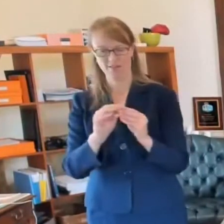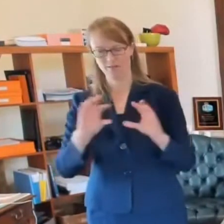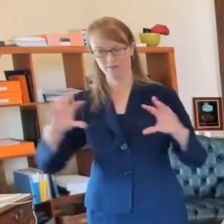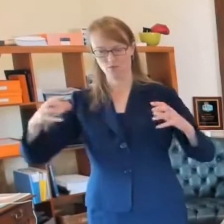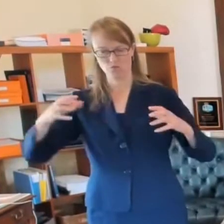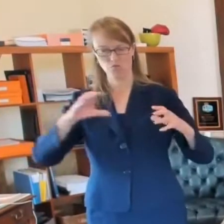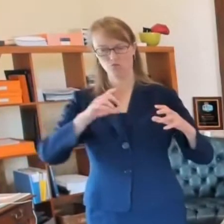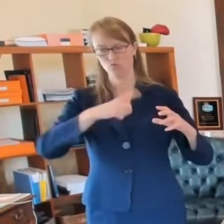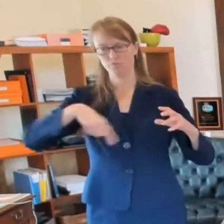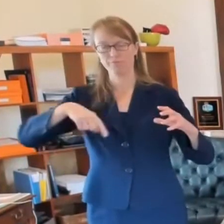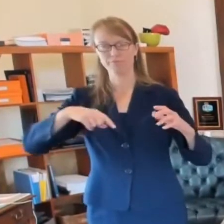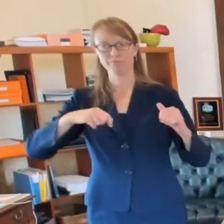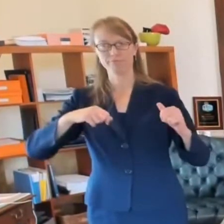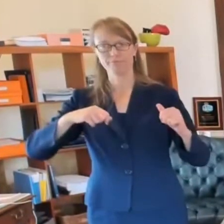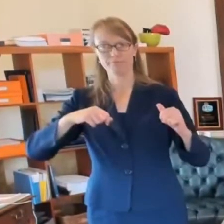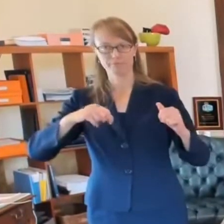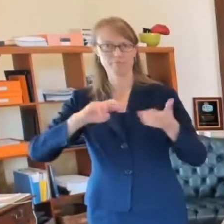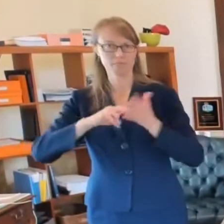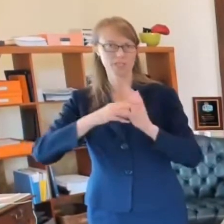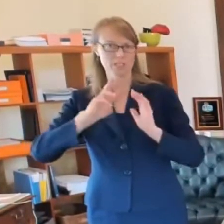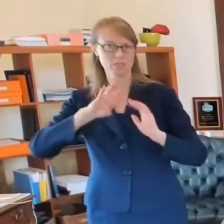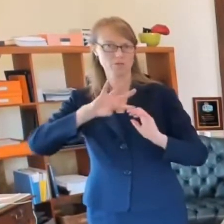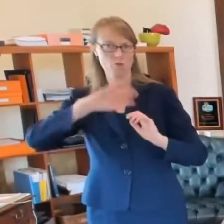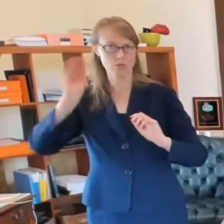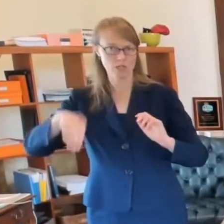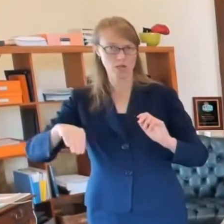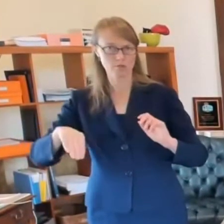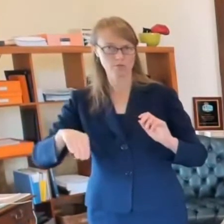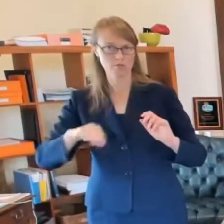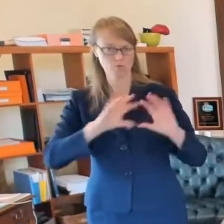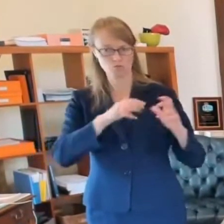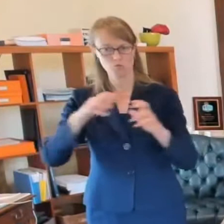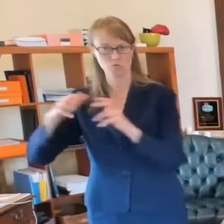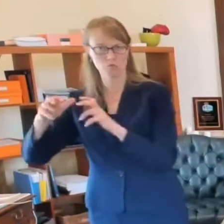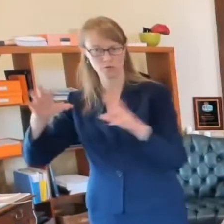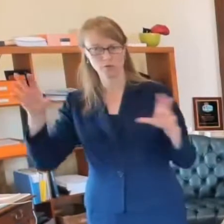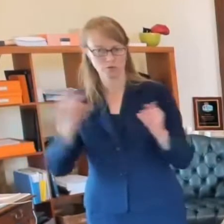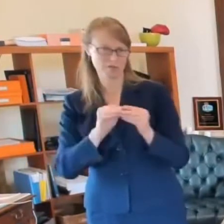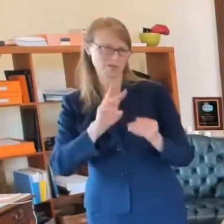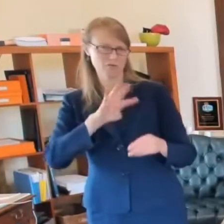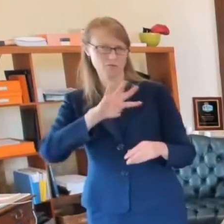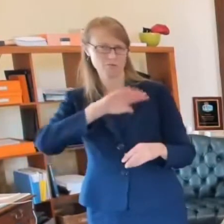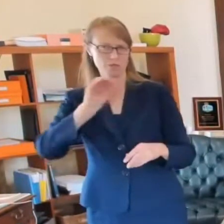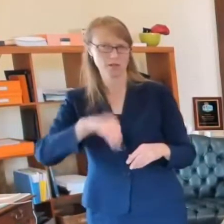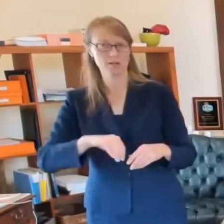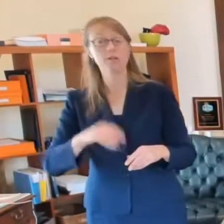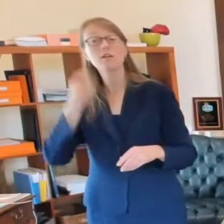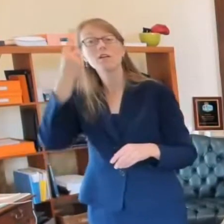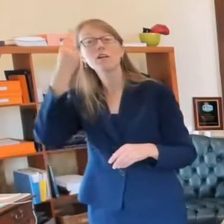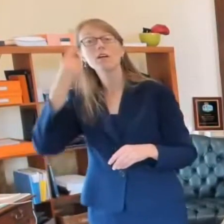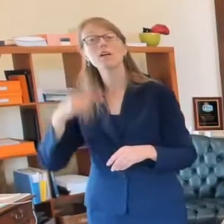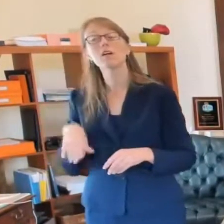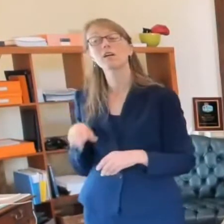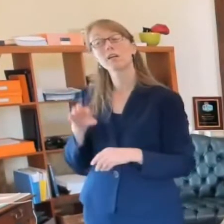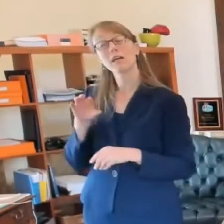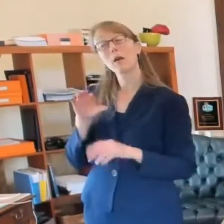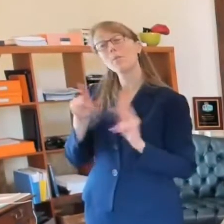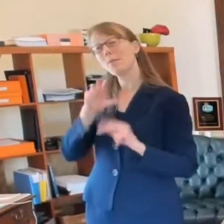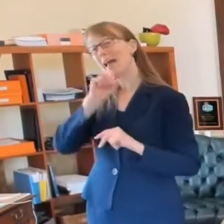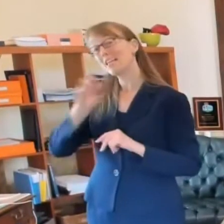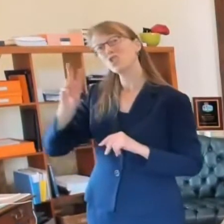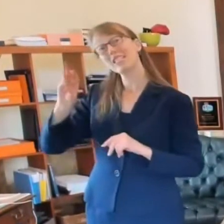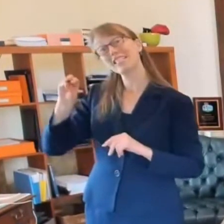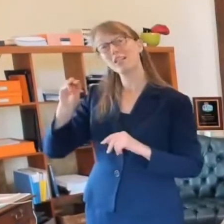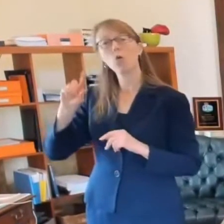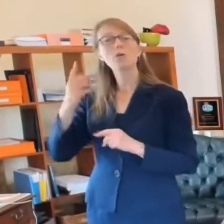Fortunately, I guess I would say it in this way, people in their 60s only account for 6% of the cases. 70s